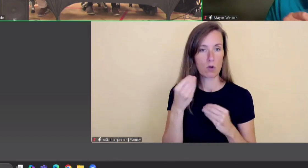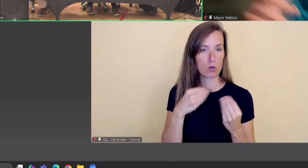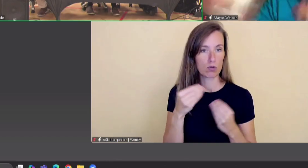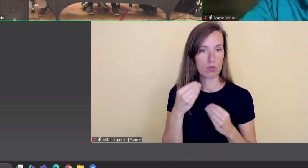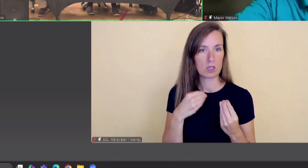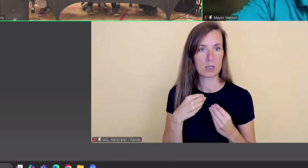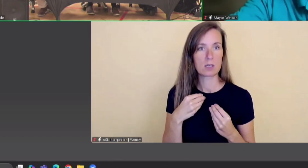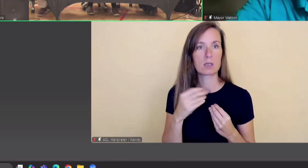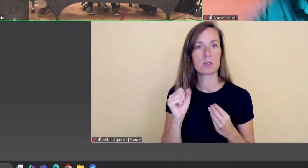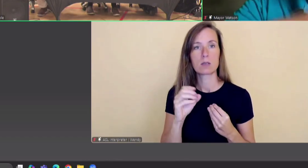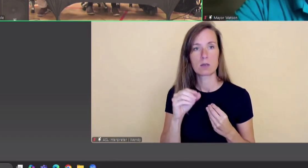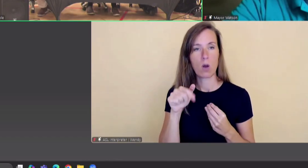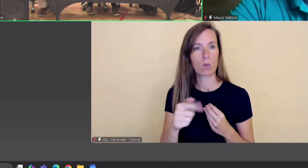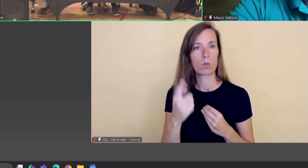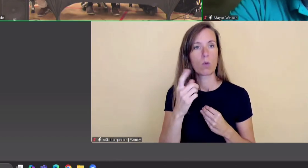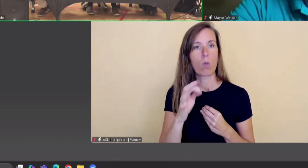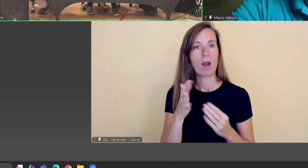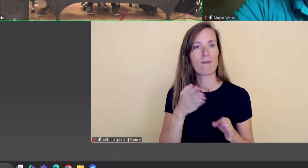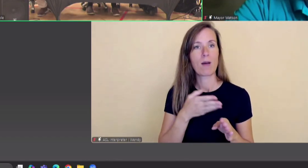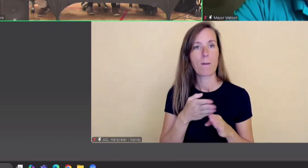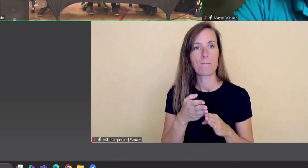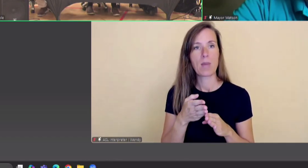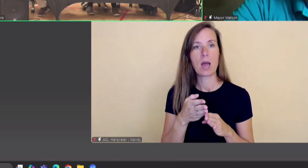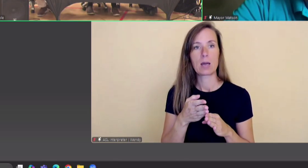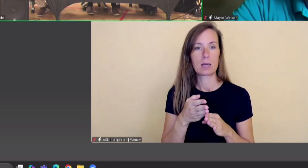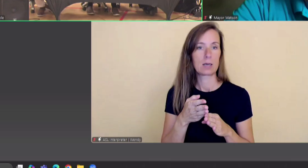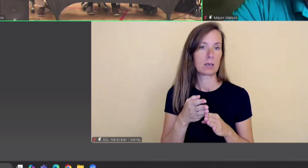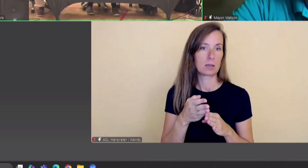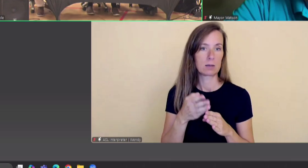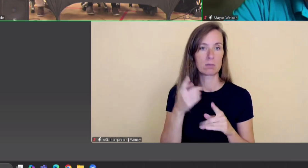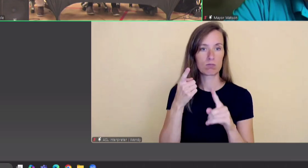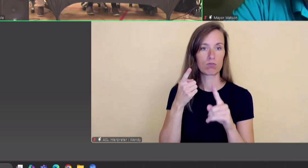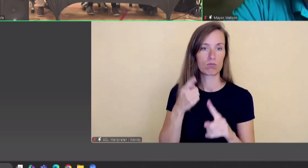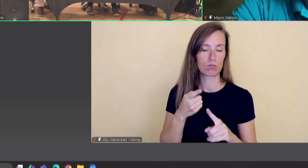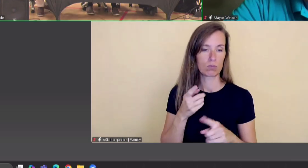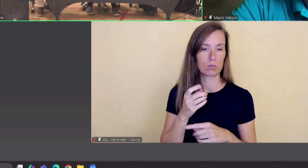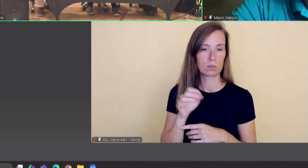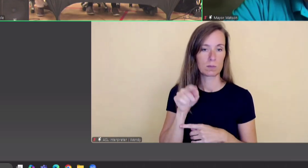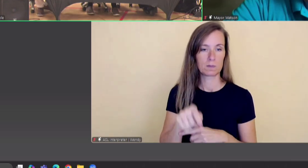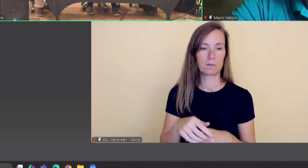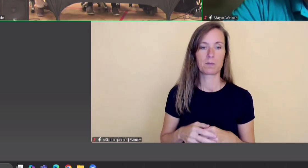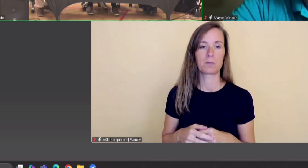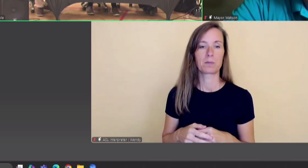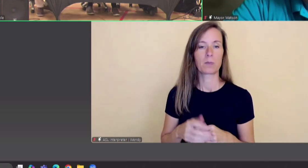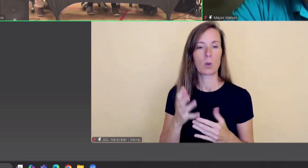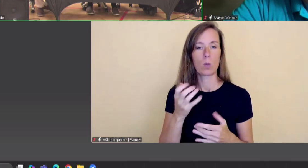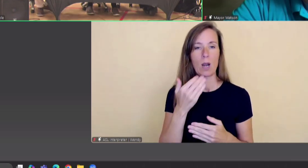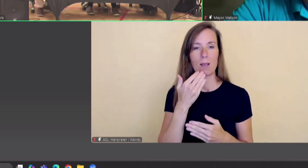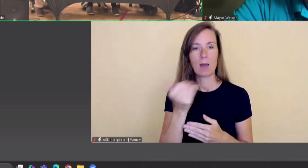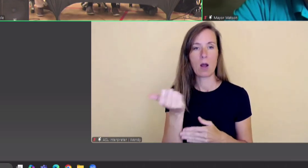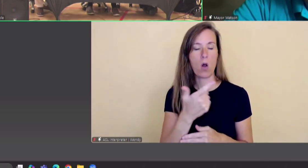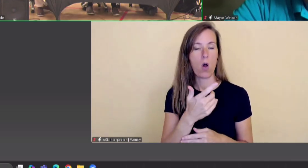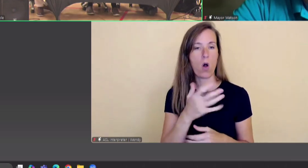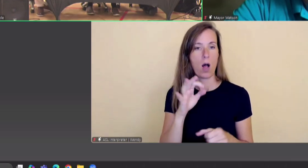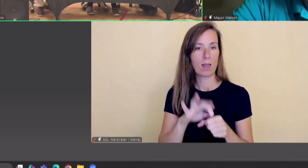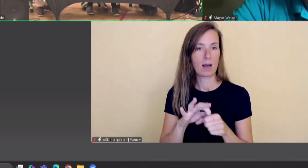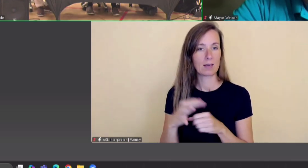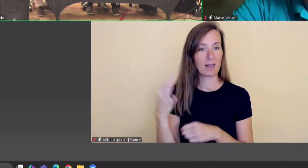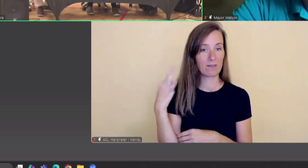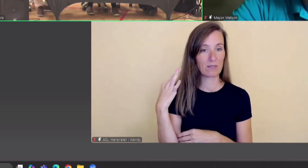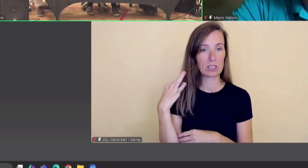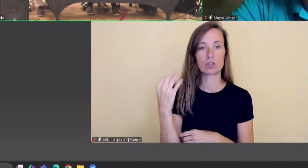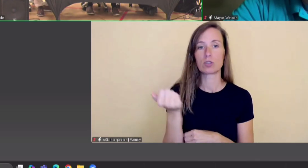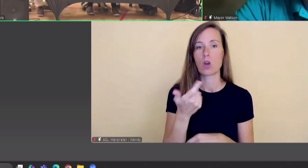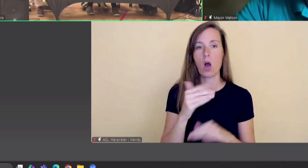that was one of the main markers of there. I want to thank all elected officials on all levels of government for their